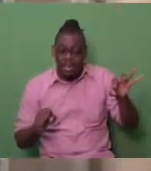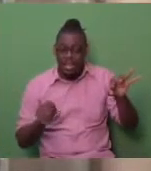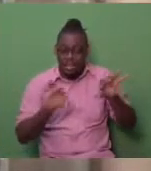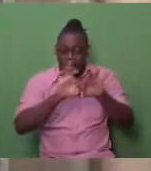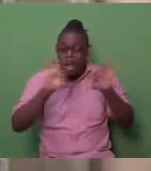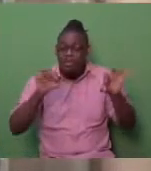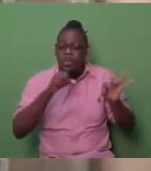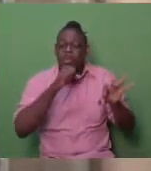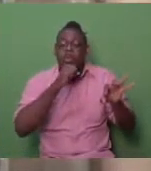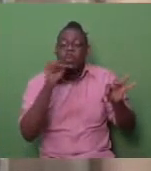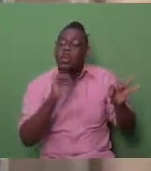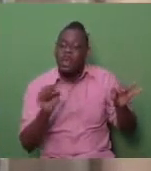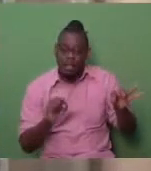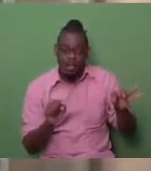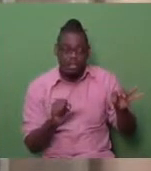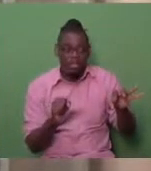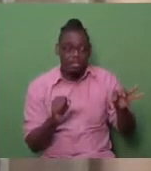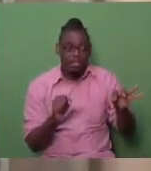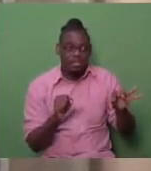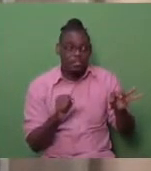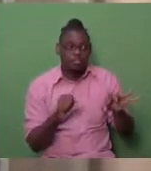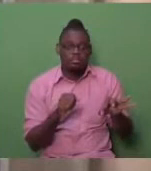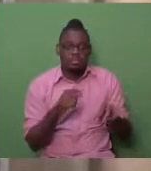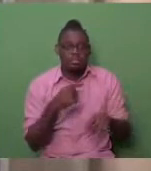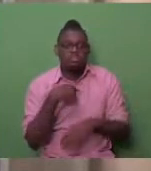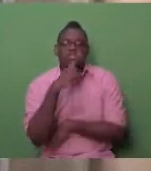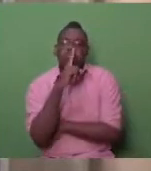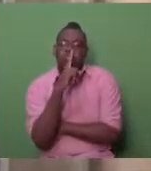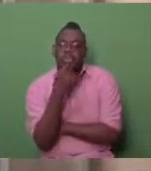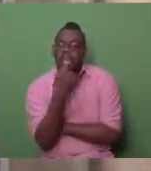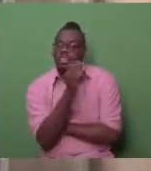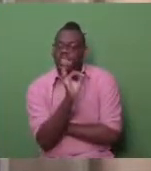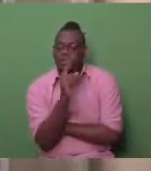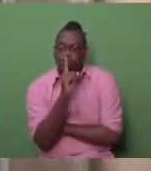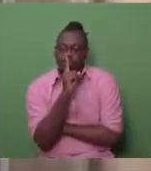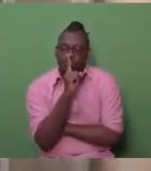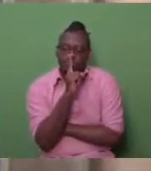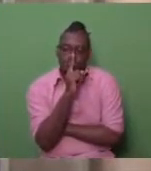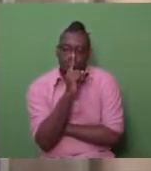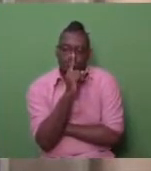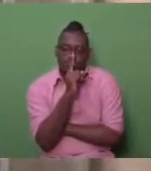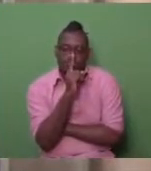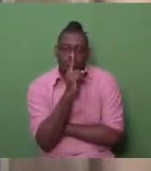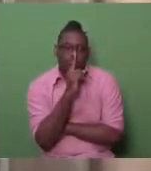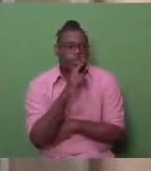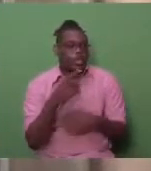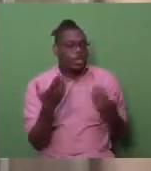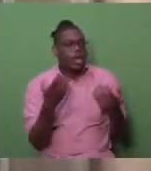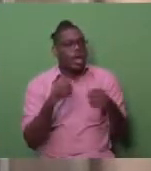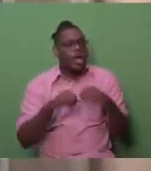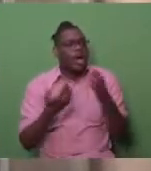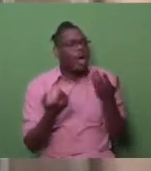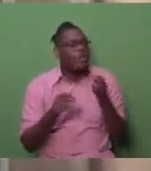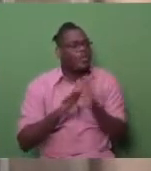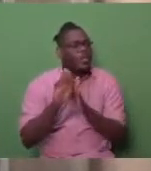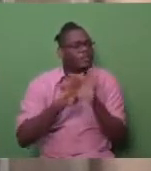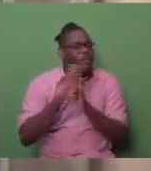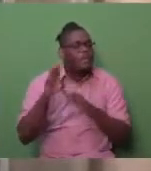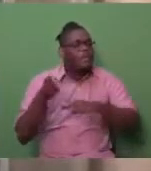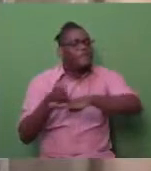from 25% to 35% for customers whose bills are $300 inclusive of VAT or